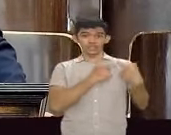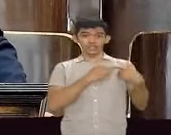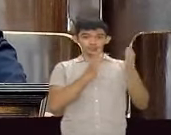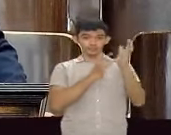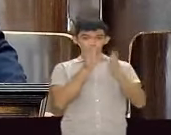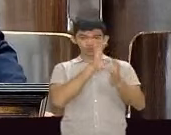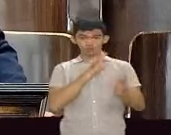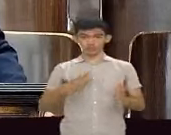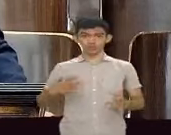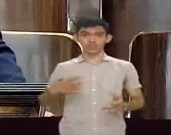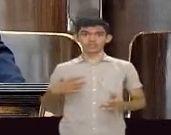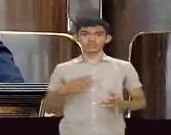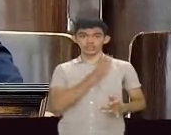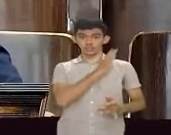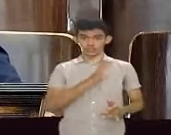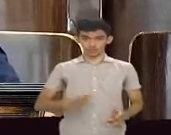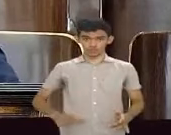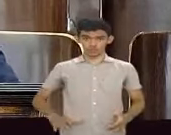upon the Heavenly Father.